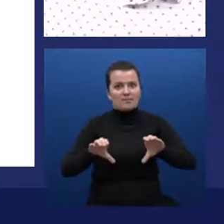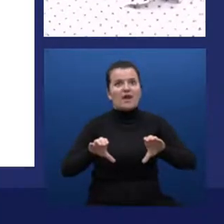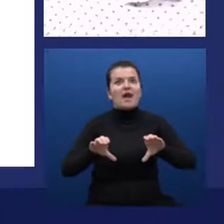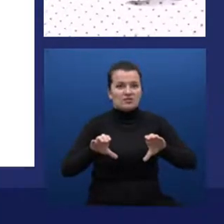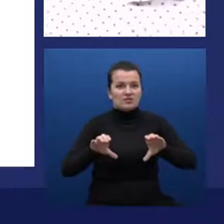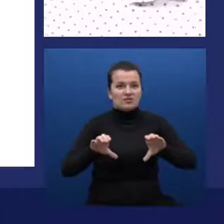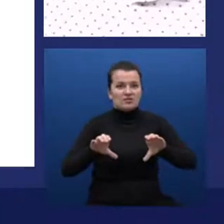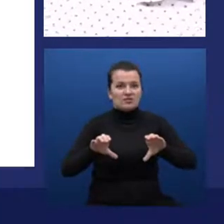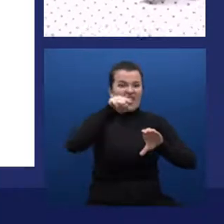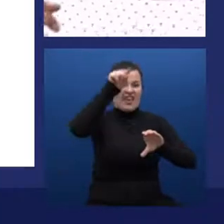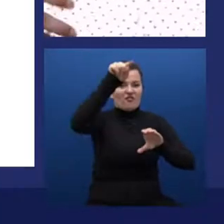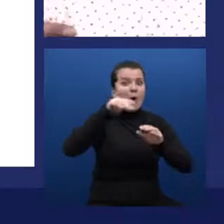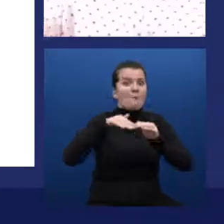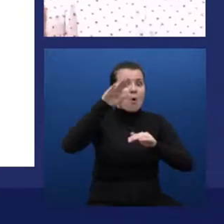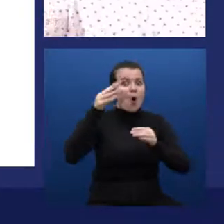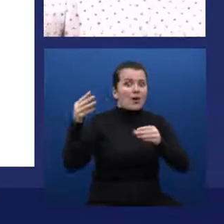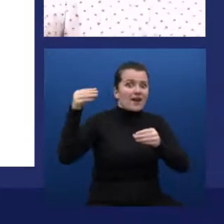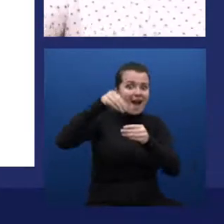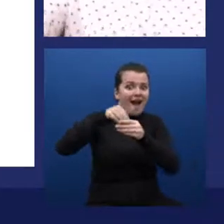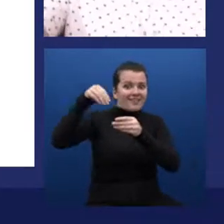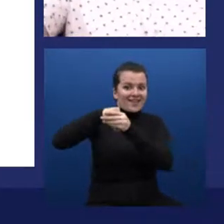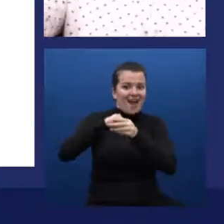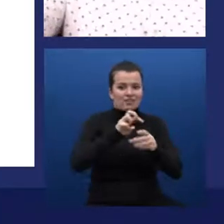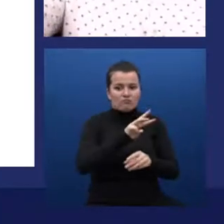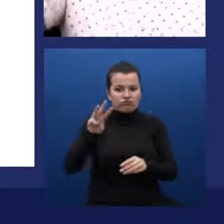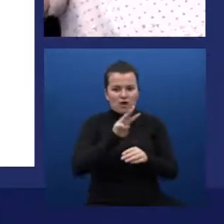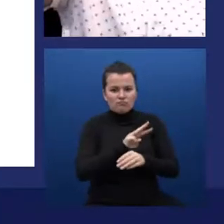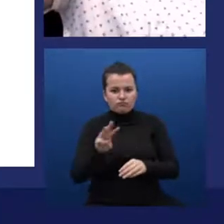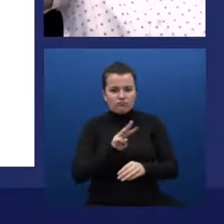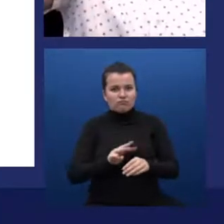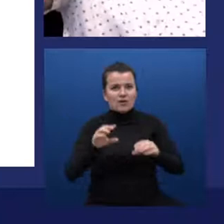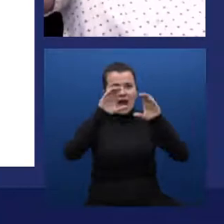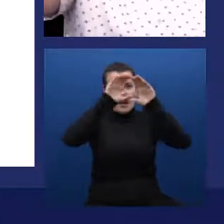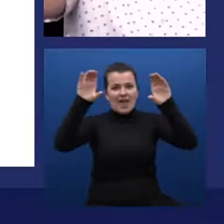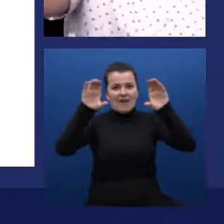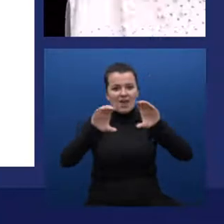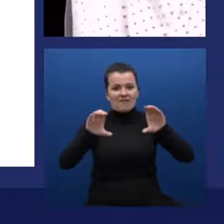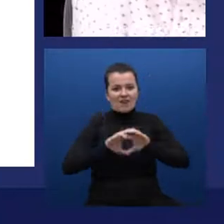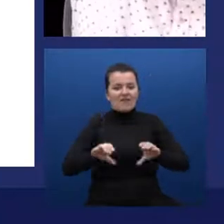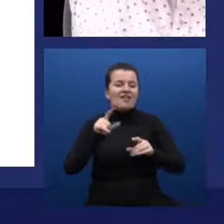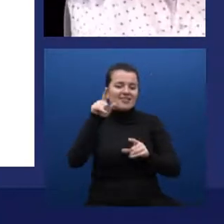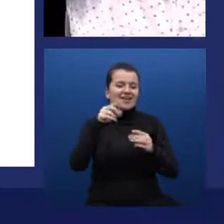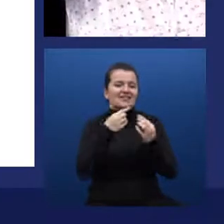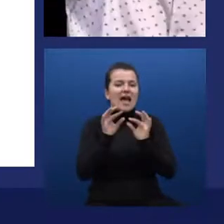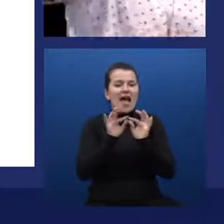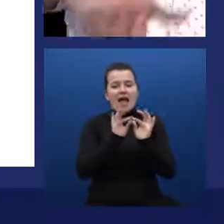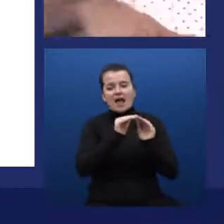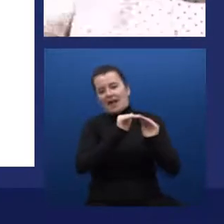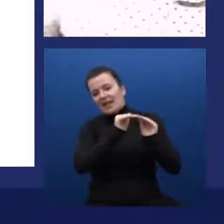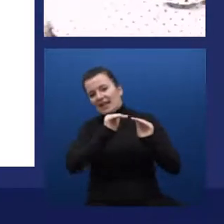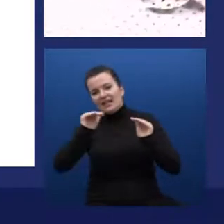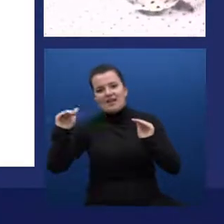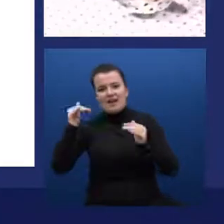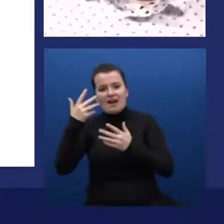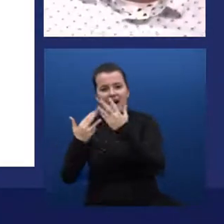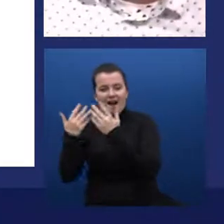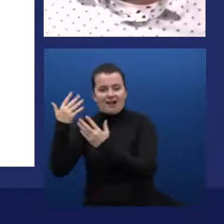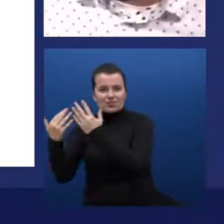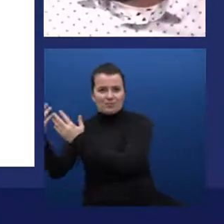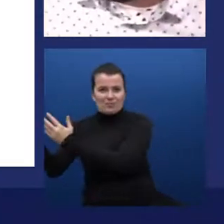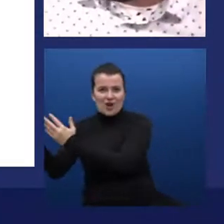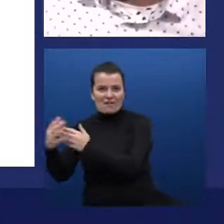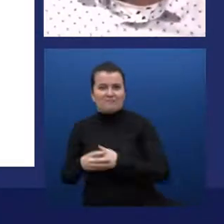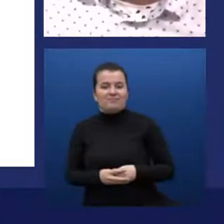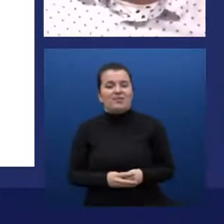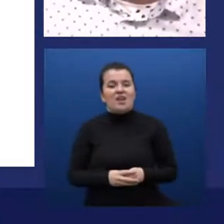algebra, right? Where you take this this thing right here, and you vector on the side, and you turn it on its side, and you go num, num, num. And notice that what